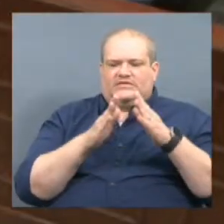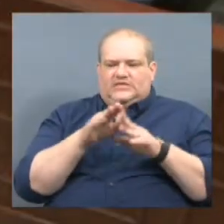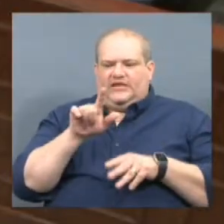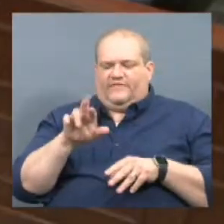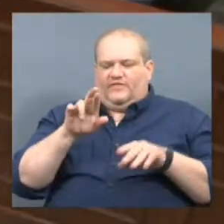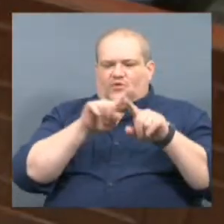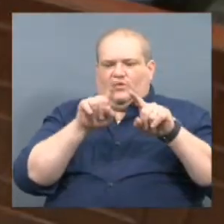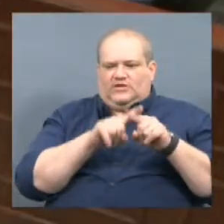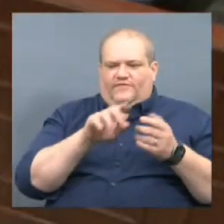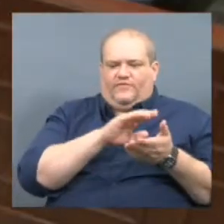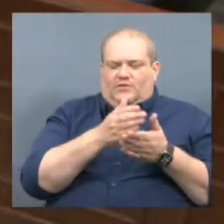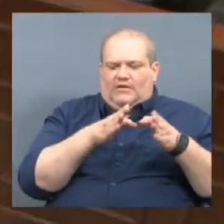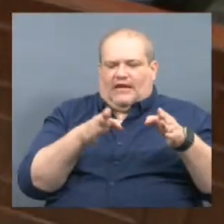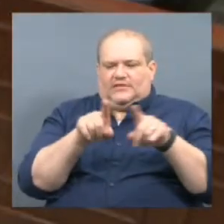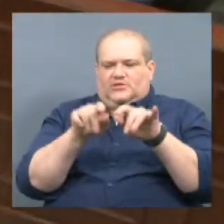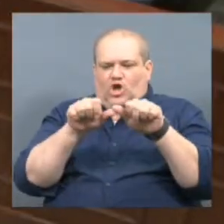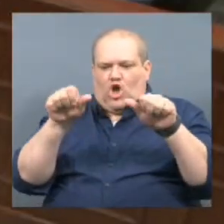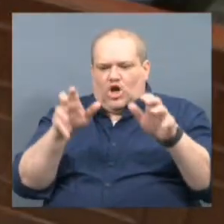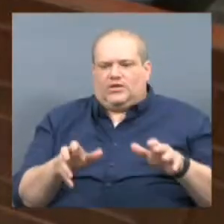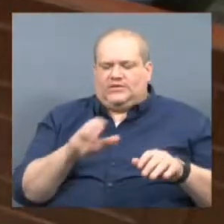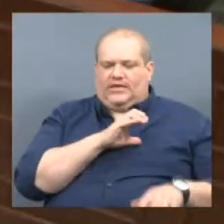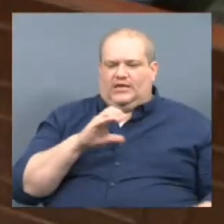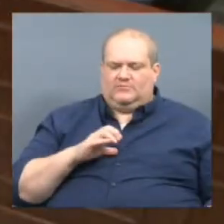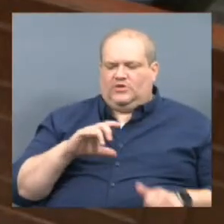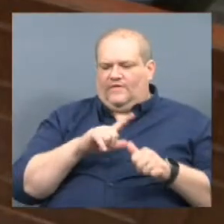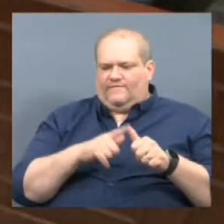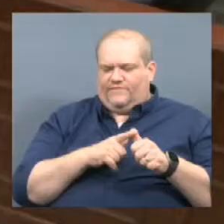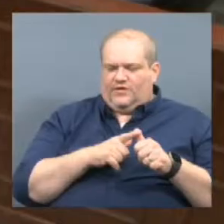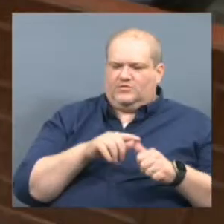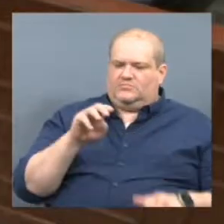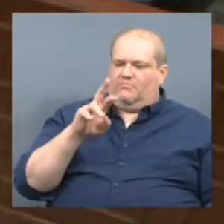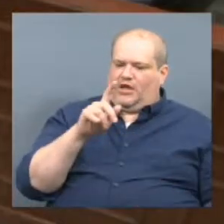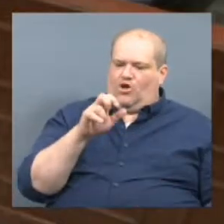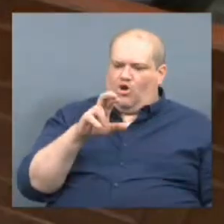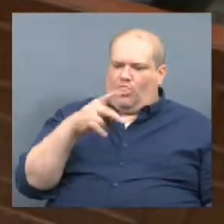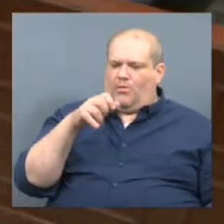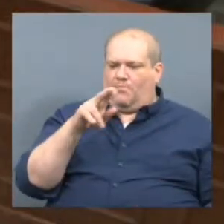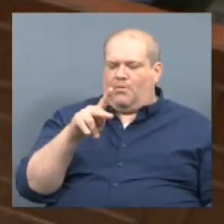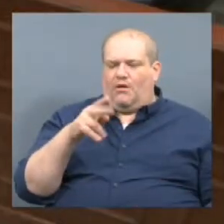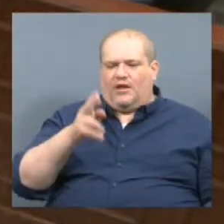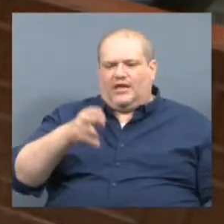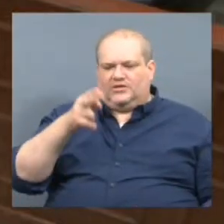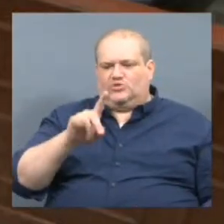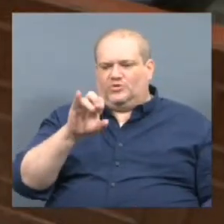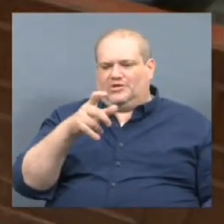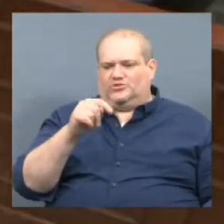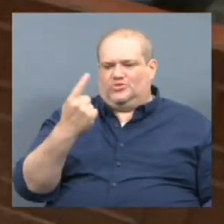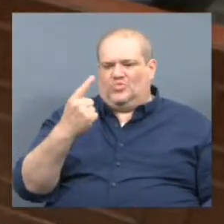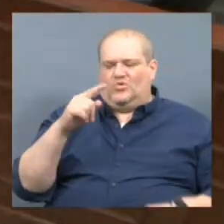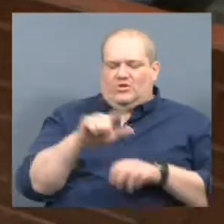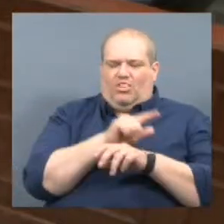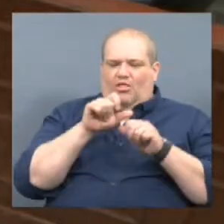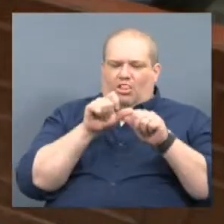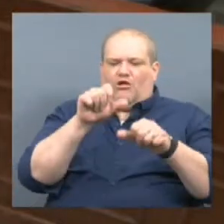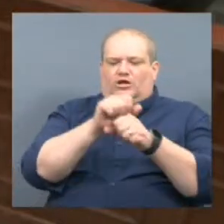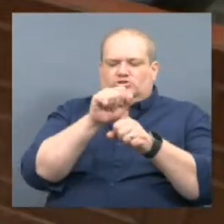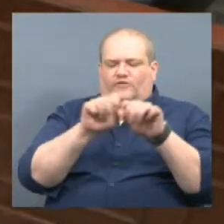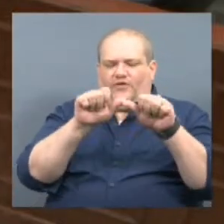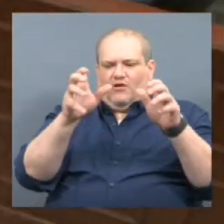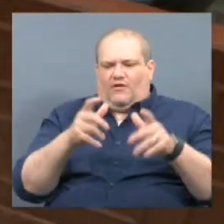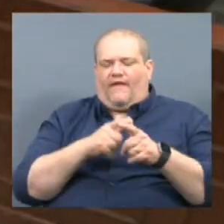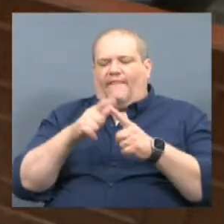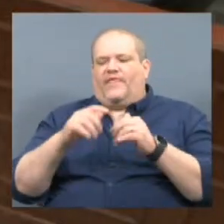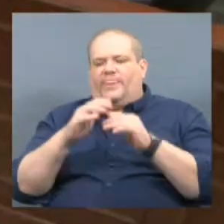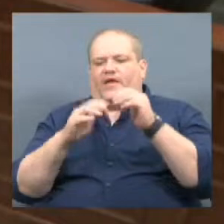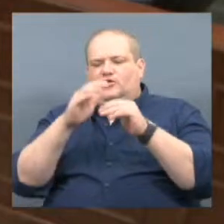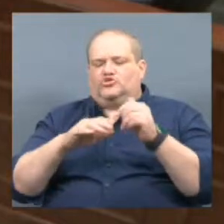various capacities as an architect and a commissioner. First on the MacArthur Park Historic District as one of the longest-serving architects, then the Construction